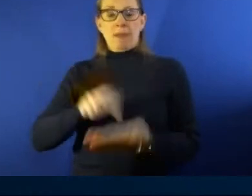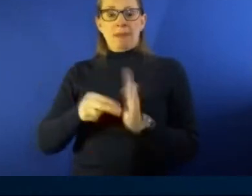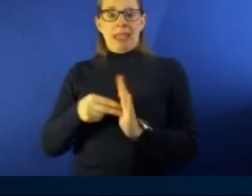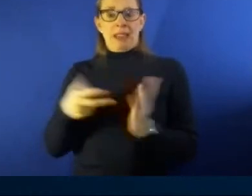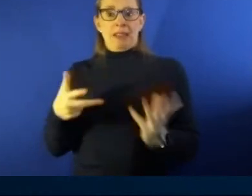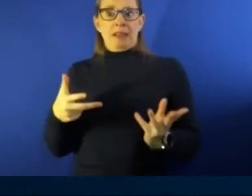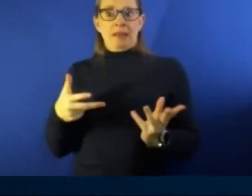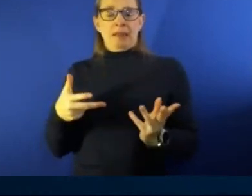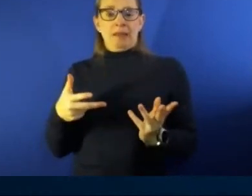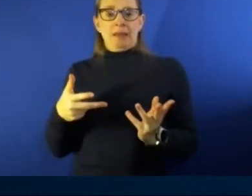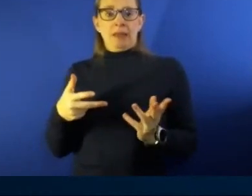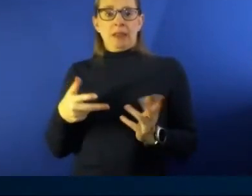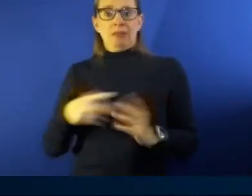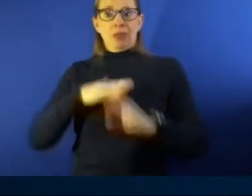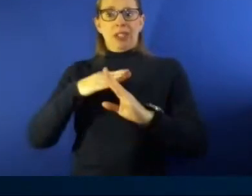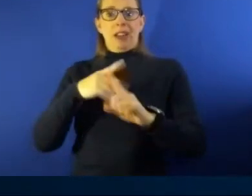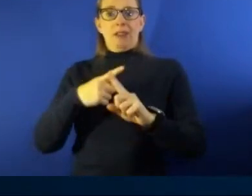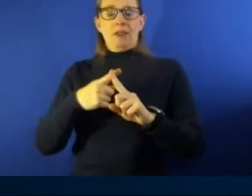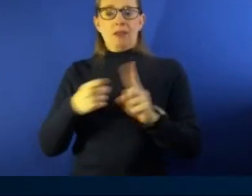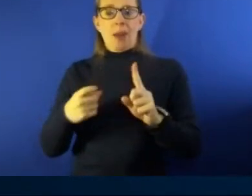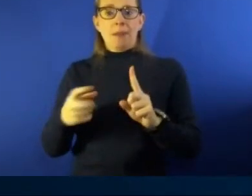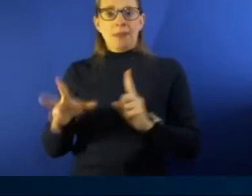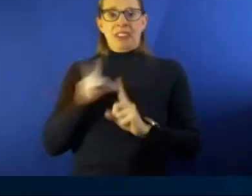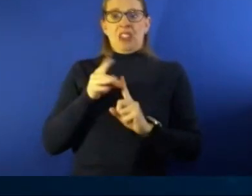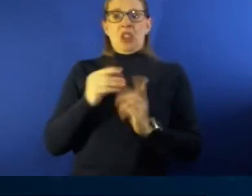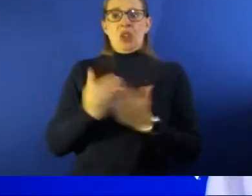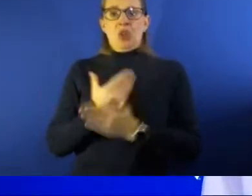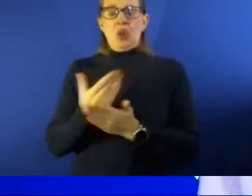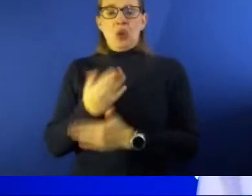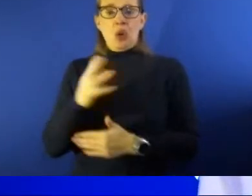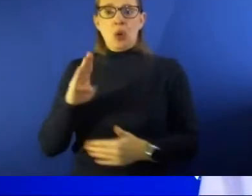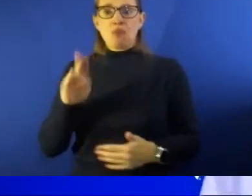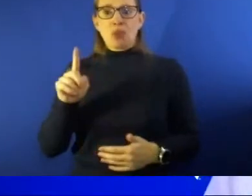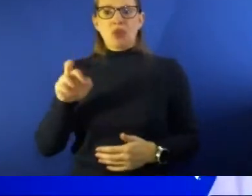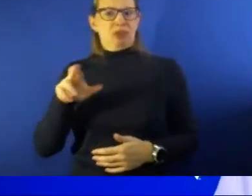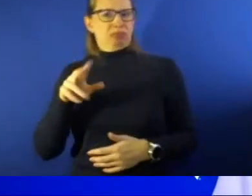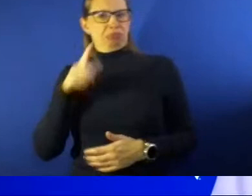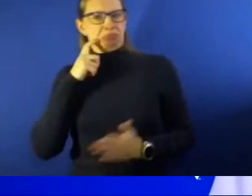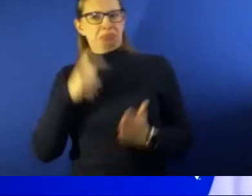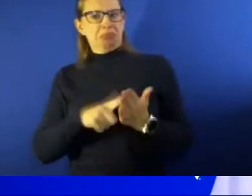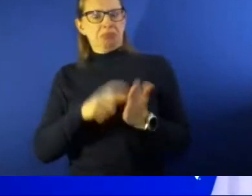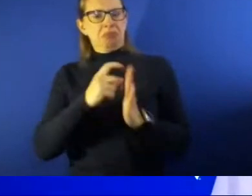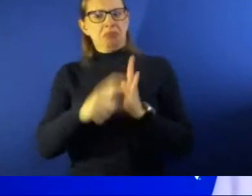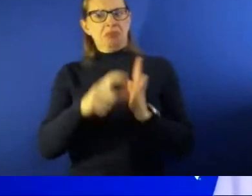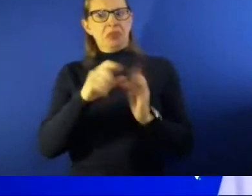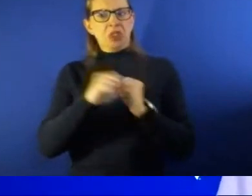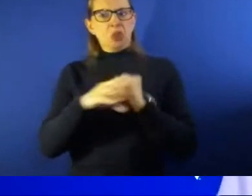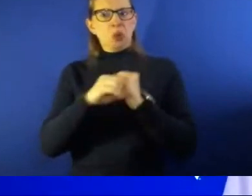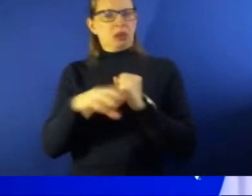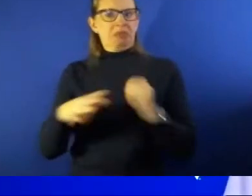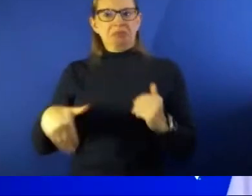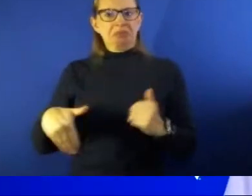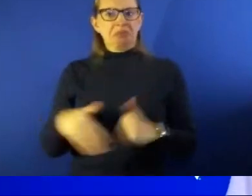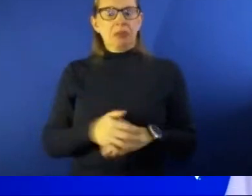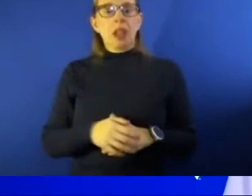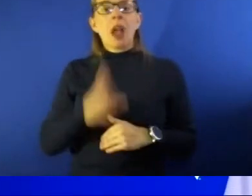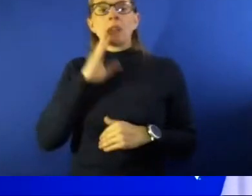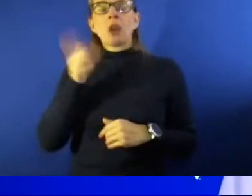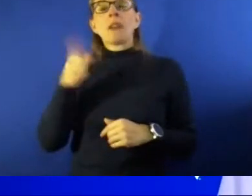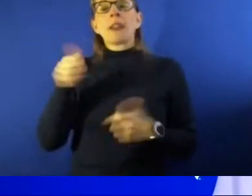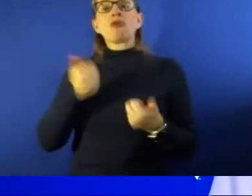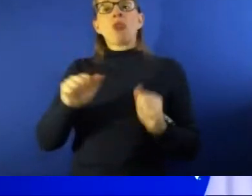new variant booster? Are they changing it? Yeah, I haven't seen those news reports. We know that they are trying to stay ahead and